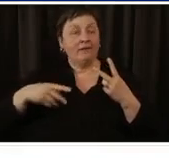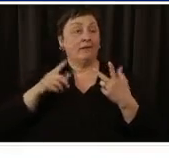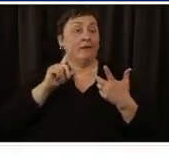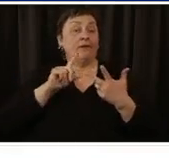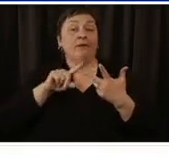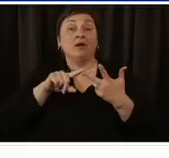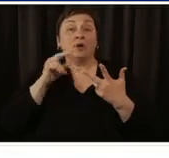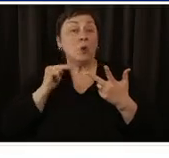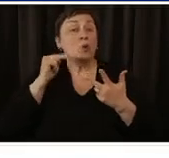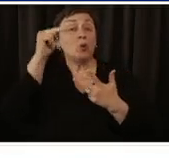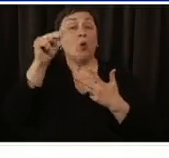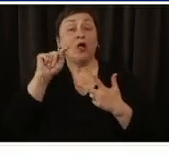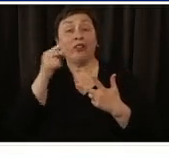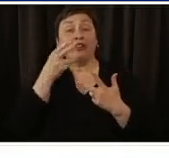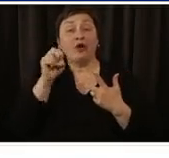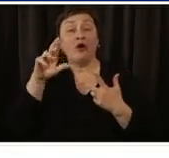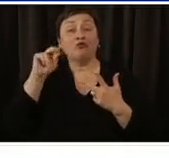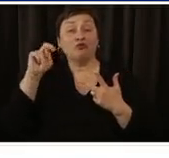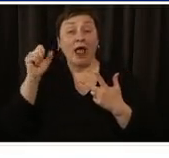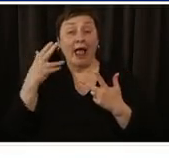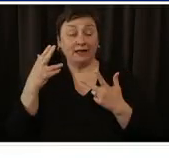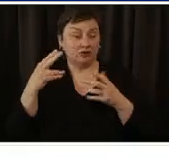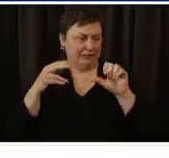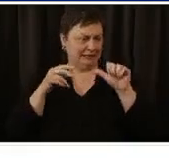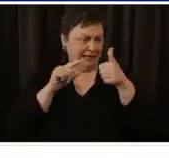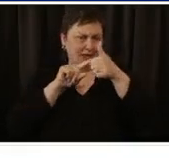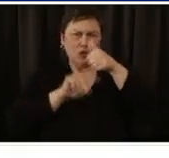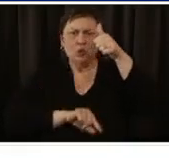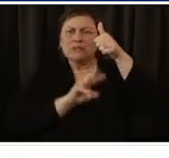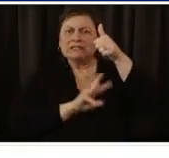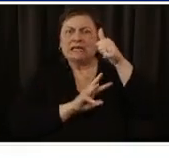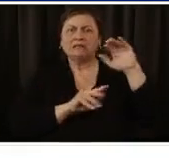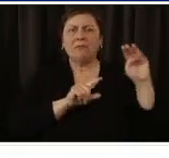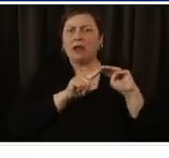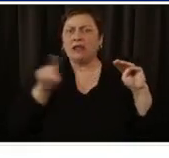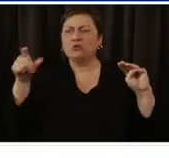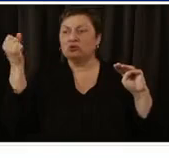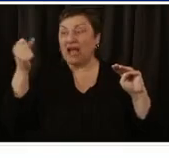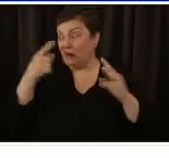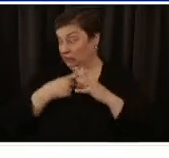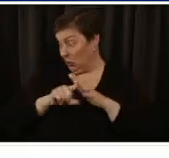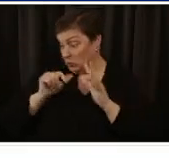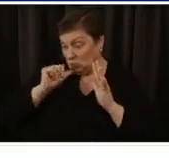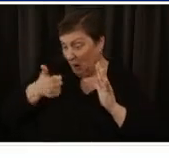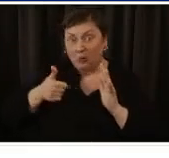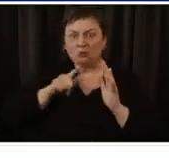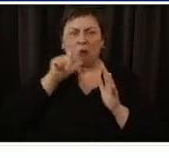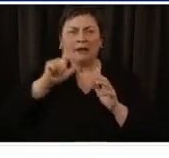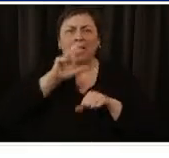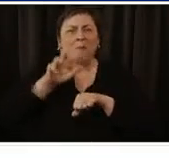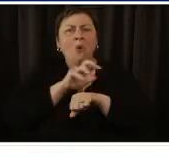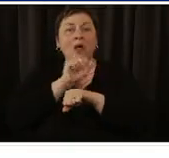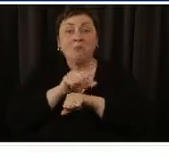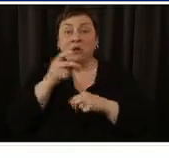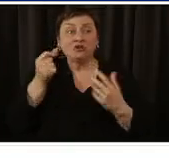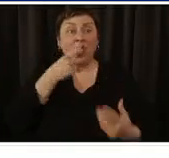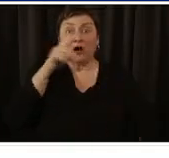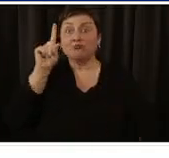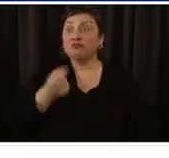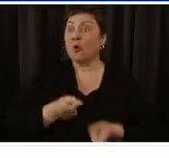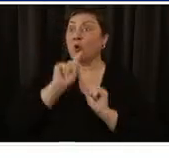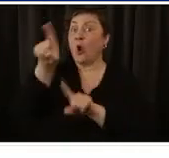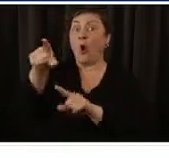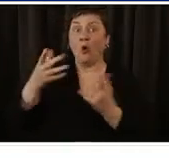6 p.m. Monday through Saturday. As of tomorrow, you don't need an appointment. You can just go. You can also, if you want to, log onto the site and set up an